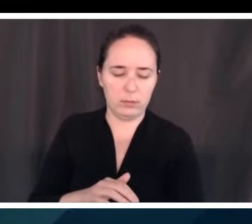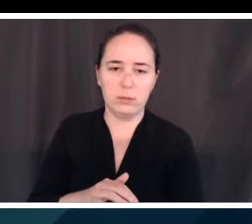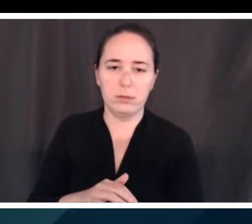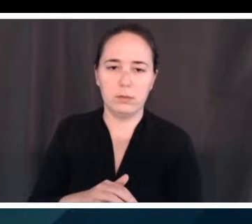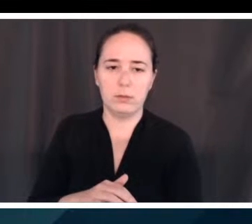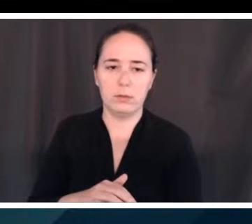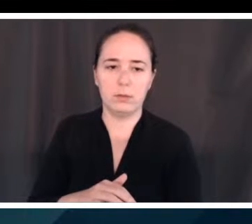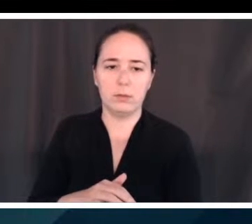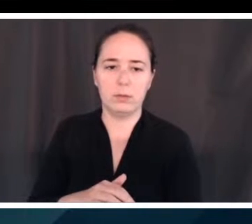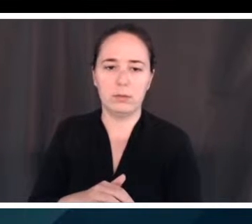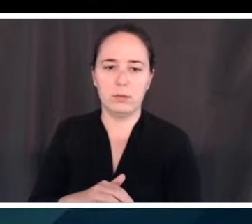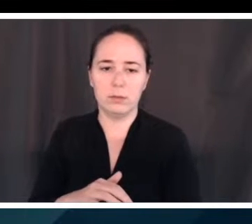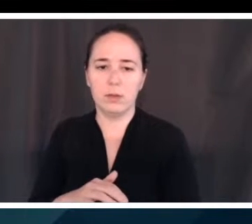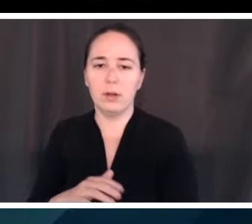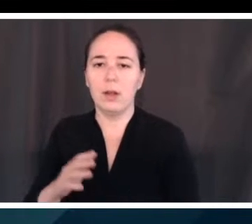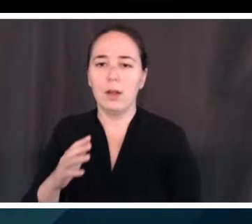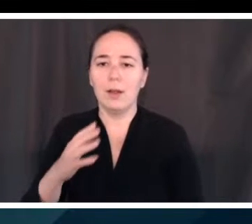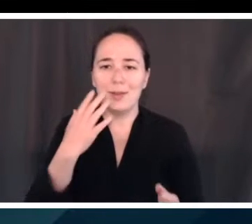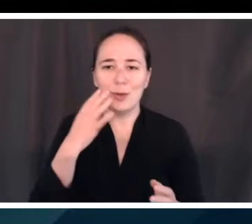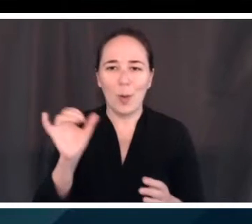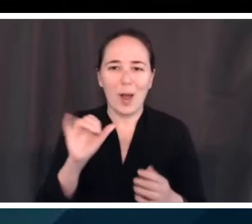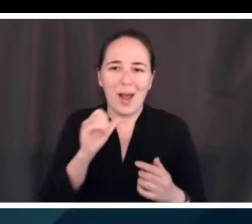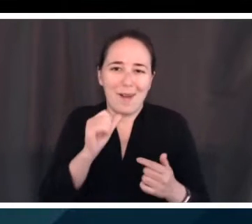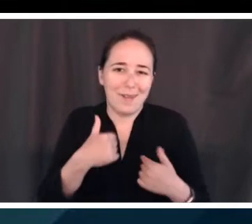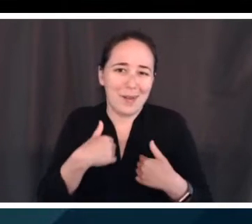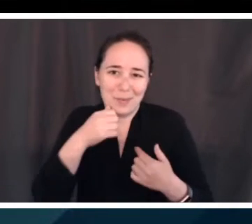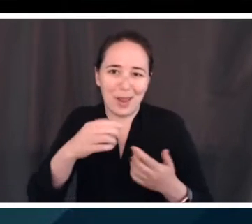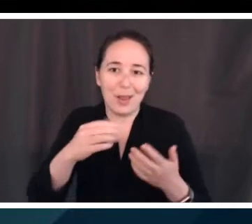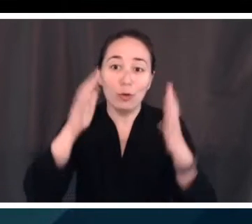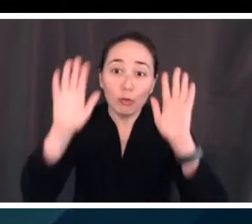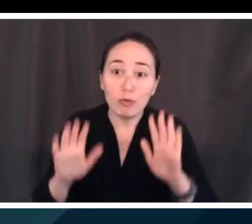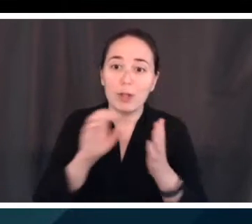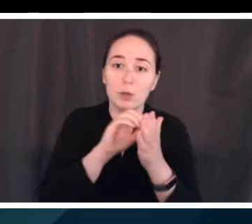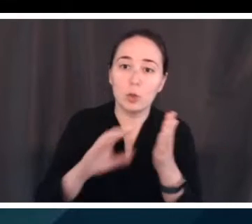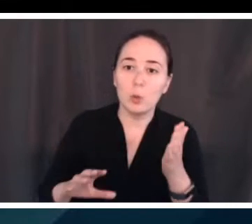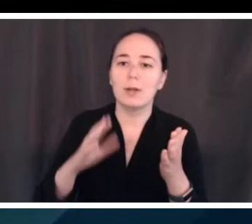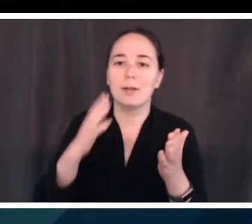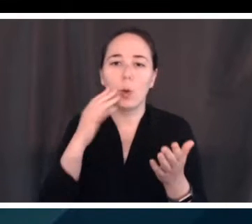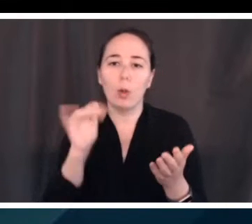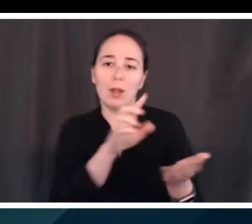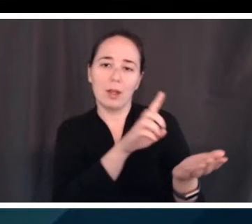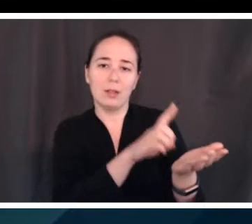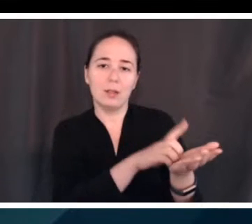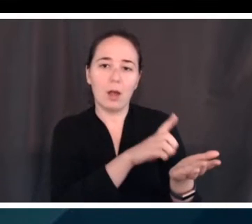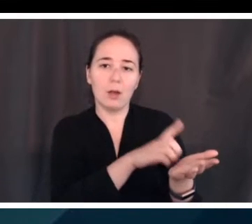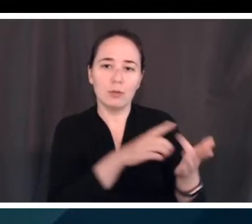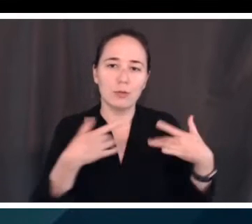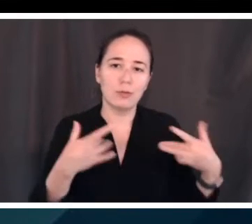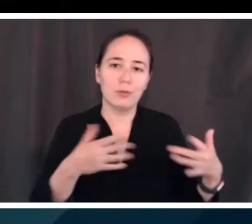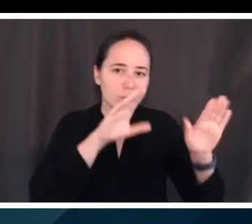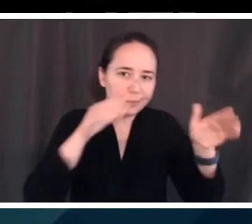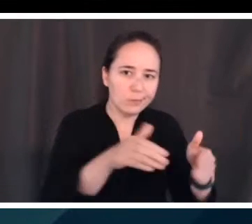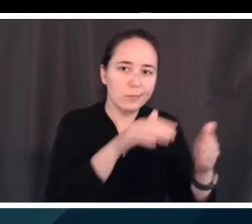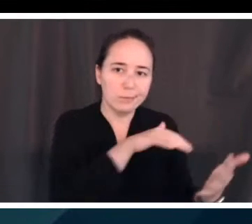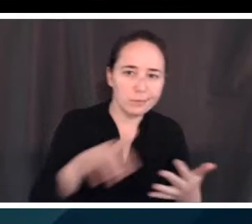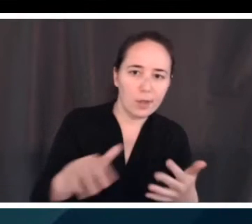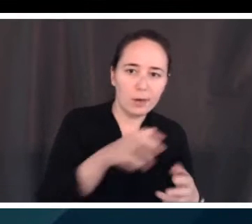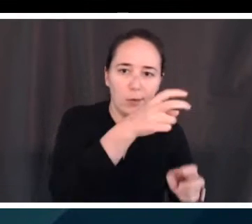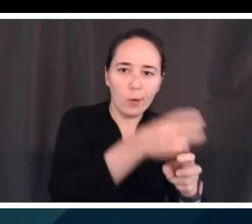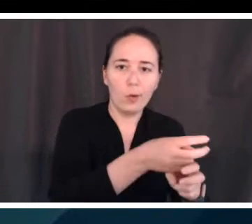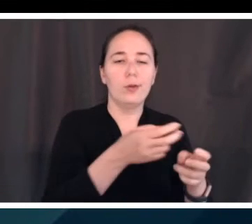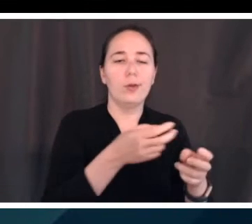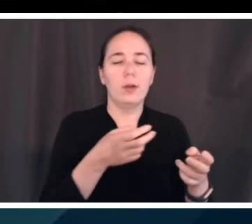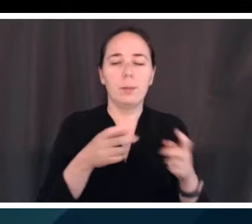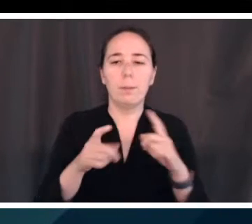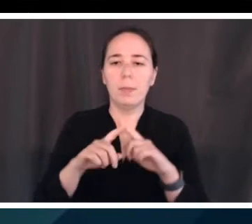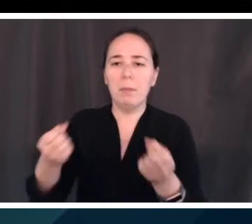put crazy work into their study throughout their life, but most people don't. Most people, you go to college, so they give people a